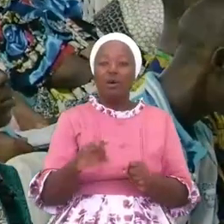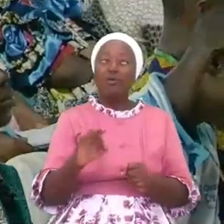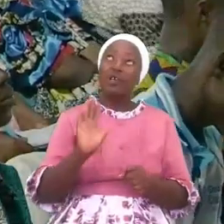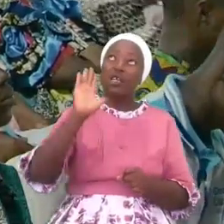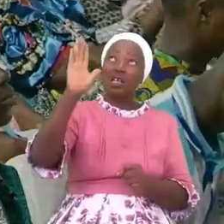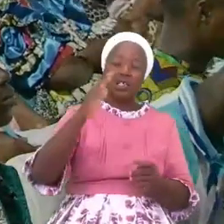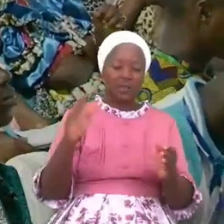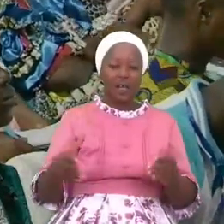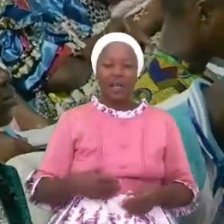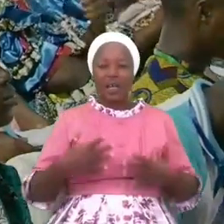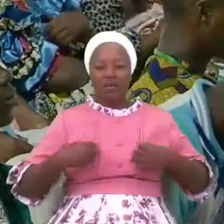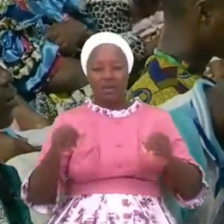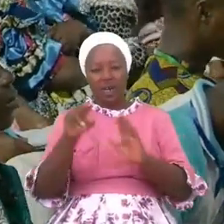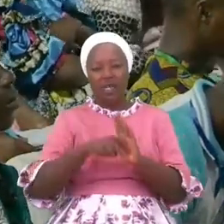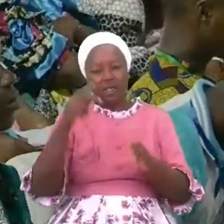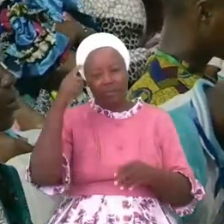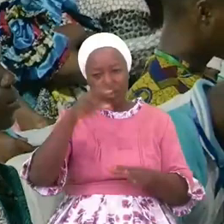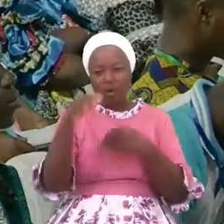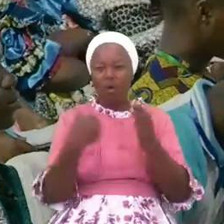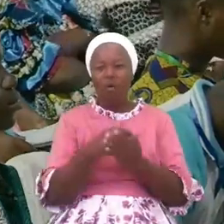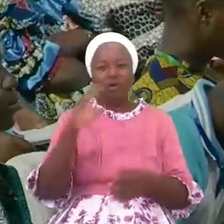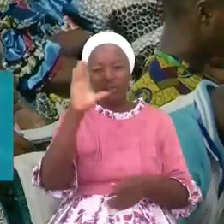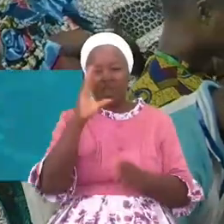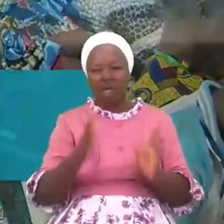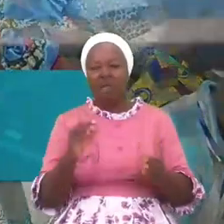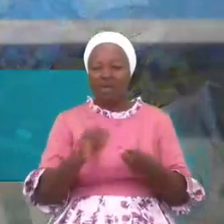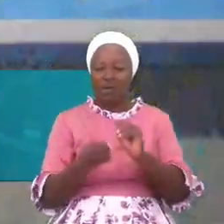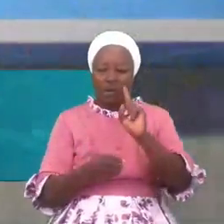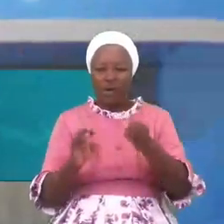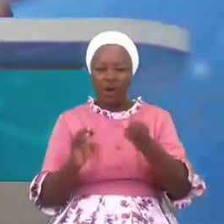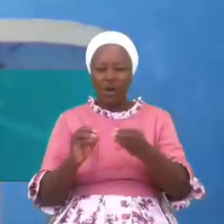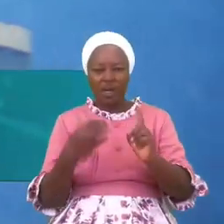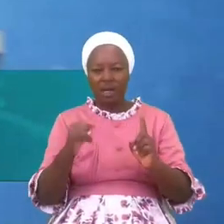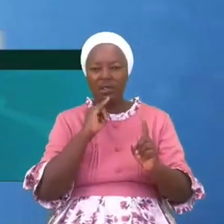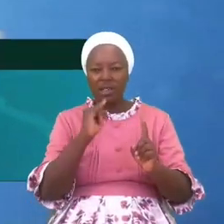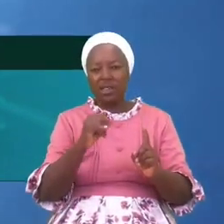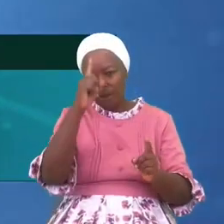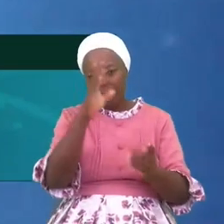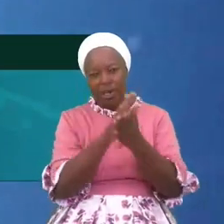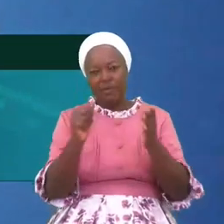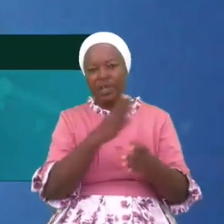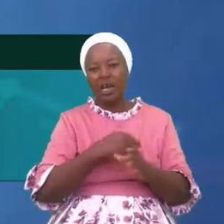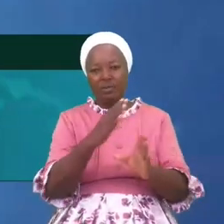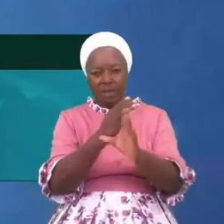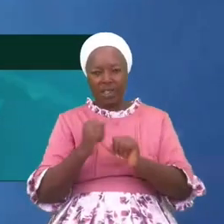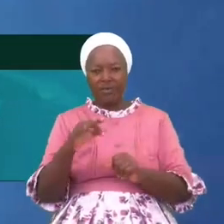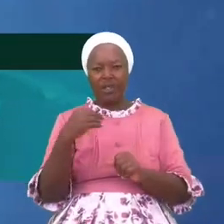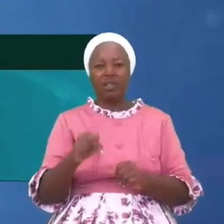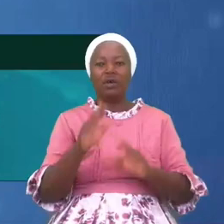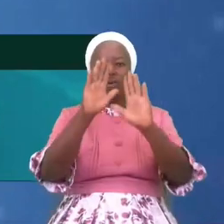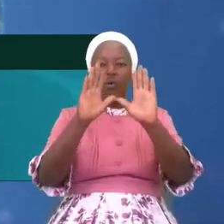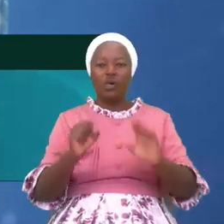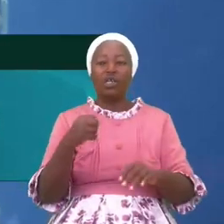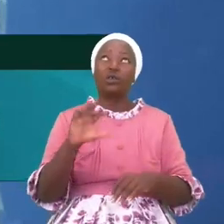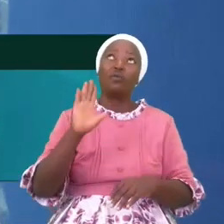one is believing and receiving the wonders of his salvation. Look at that, at those two words,